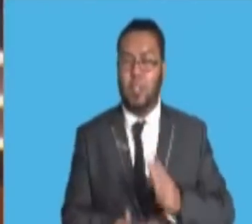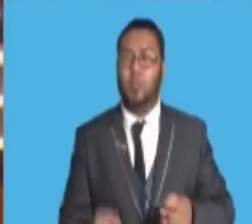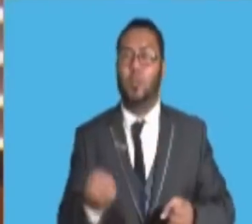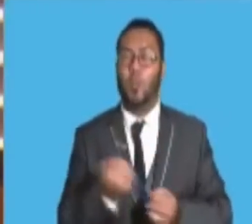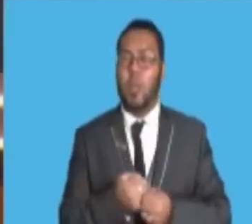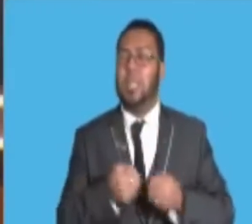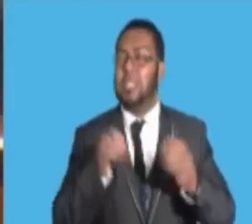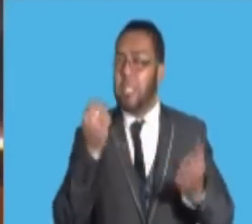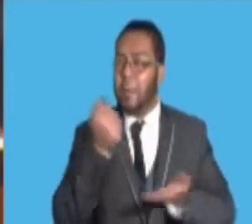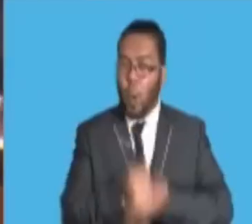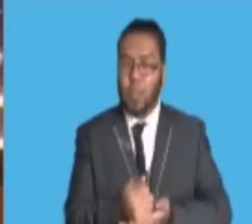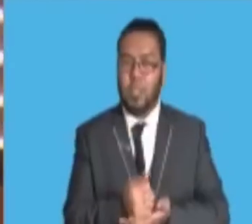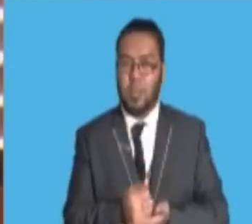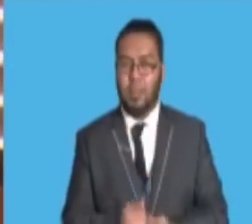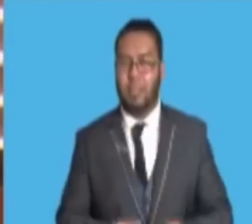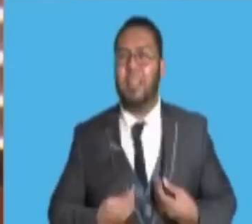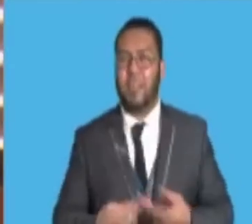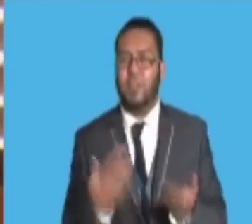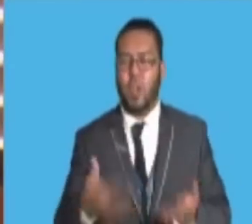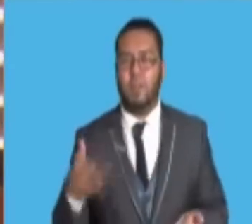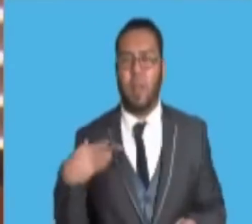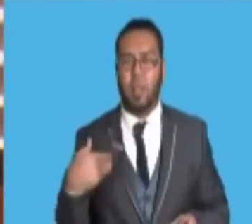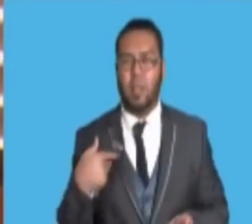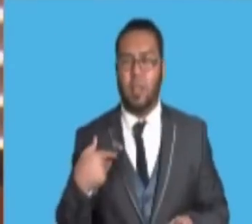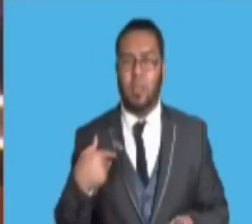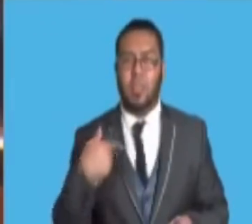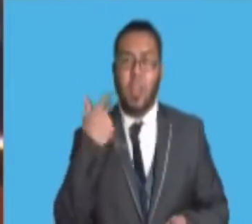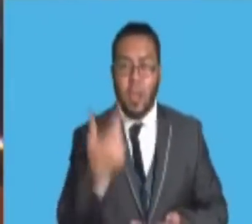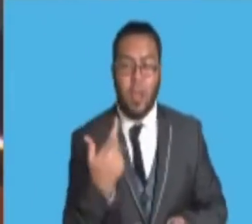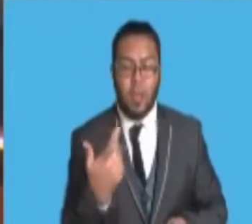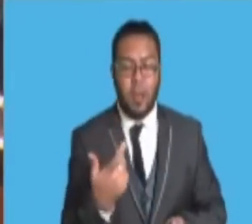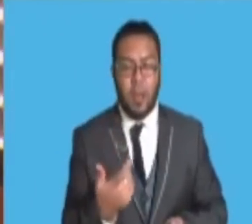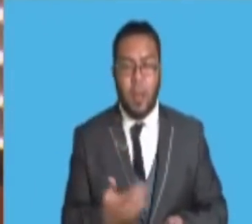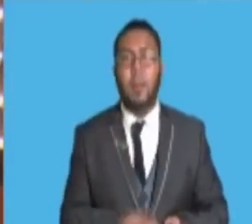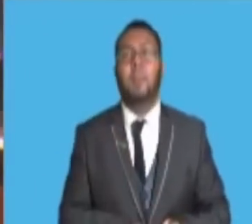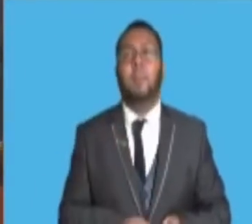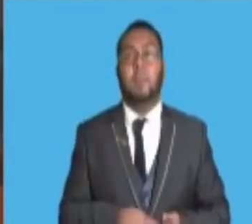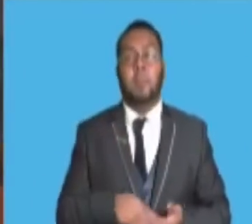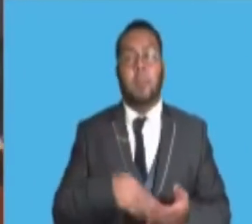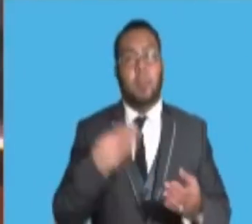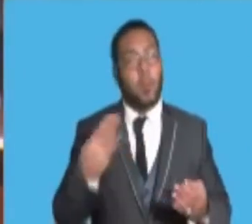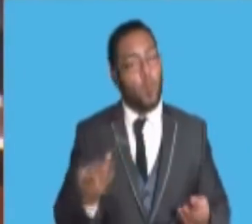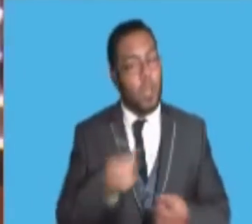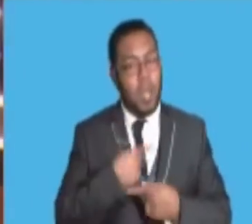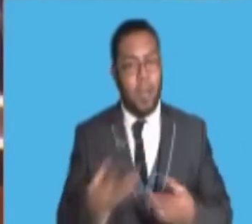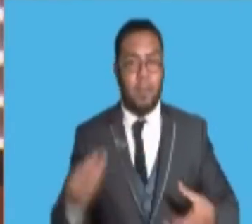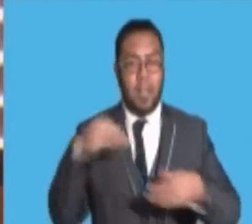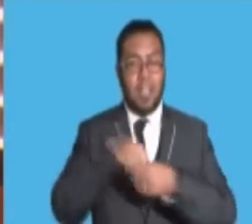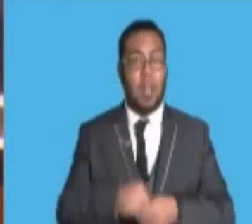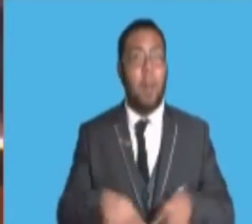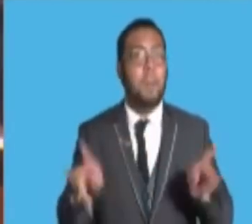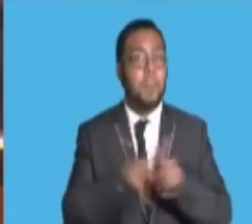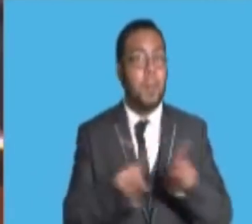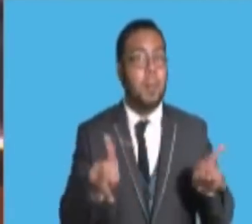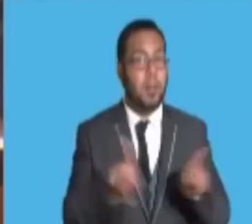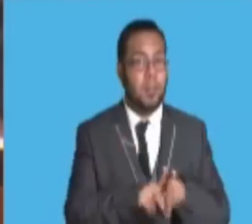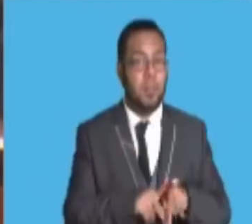the delivery of healthcare. Madam Speaker, we have entered into a public-private partnership